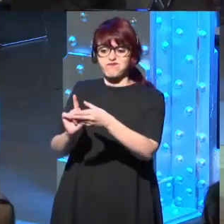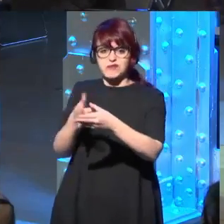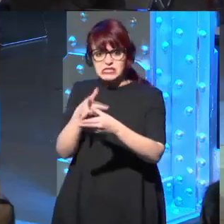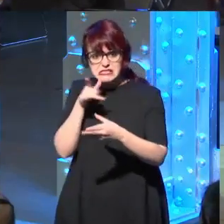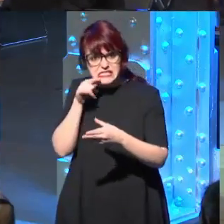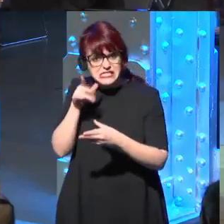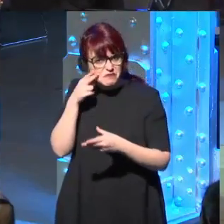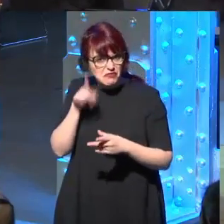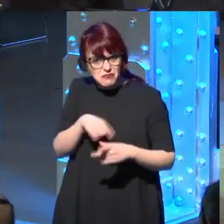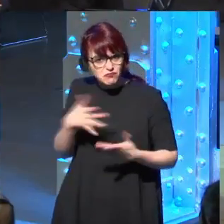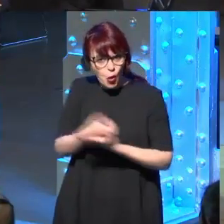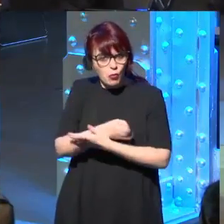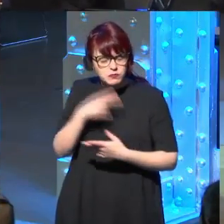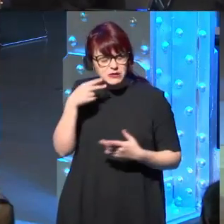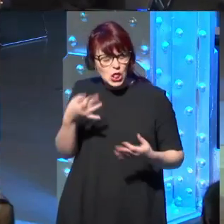enumeration.